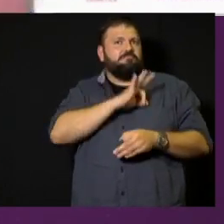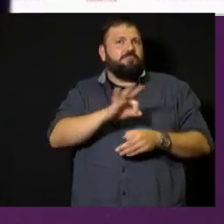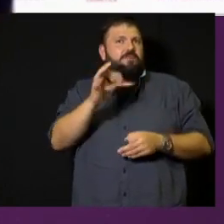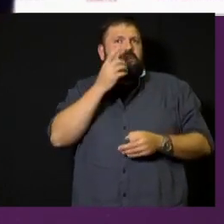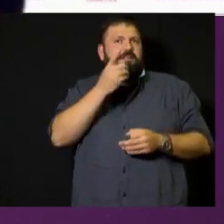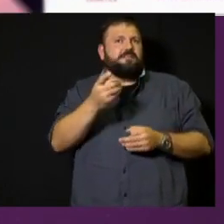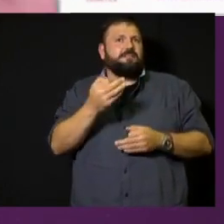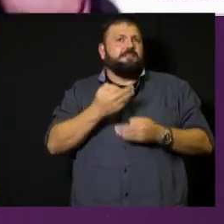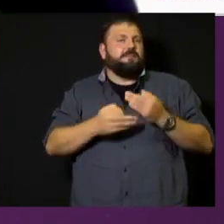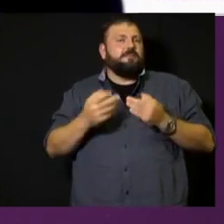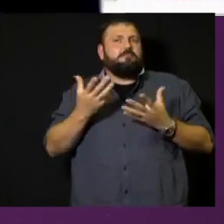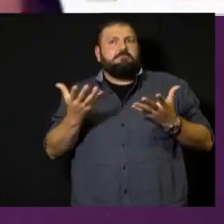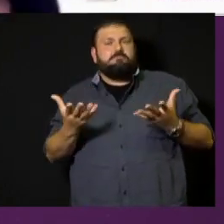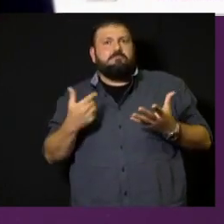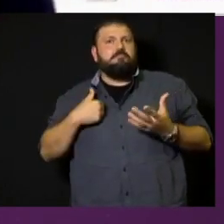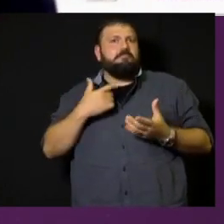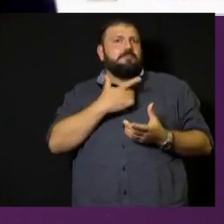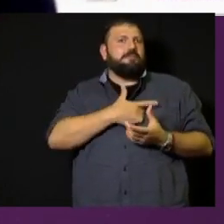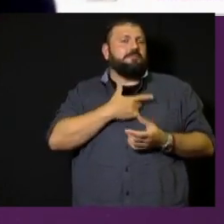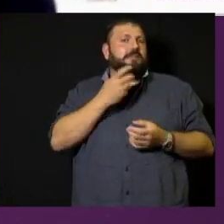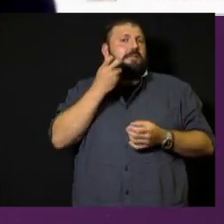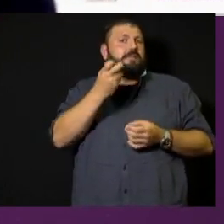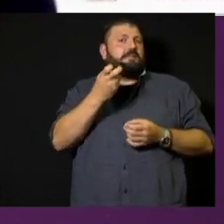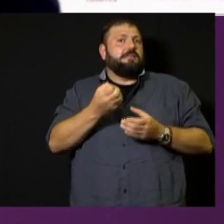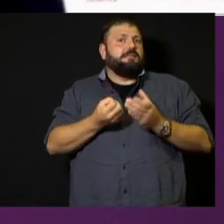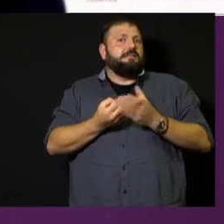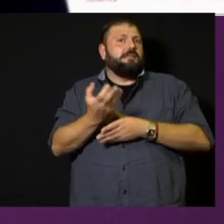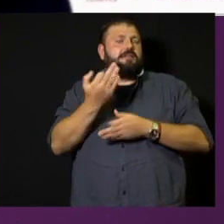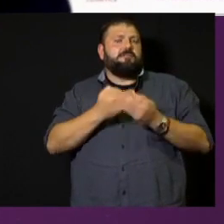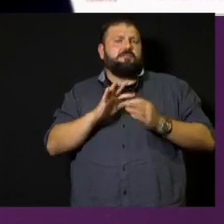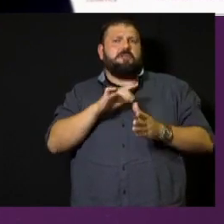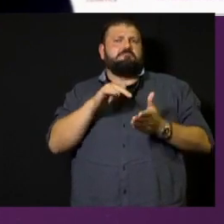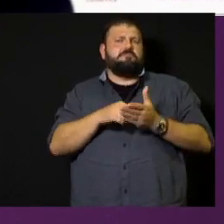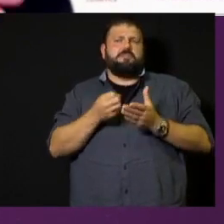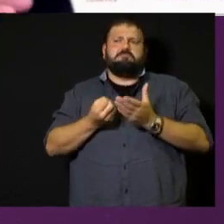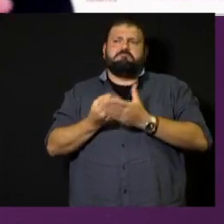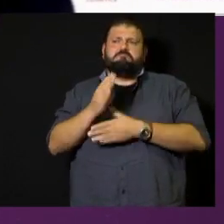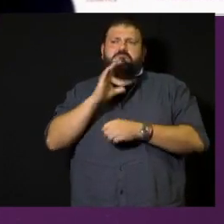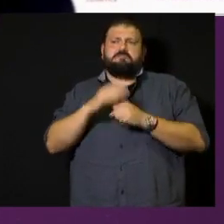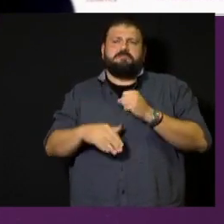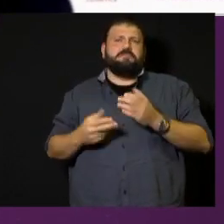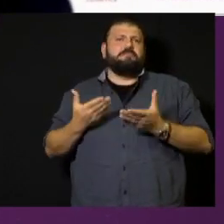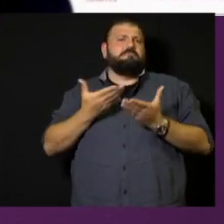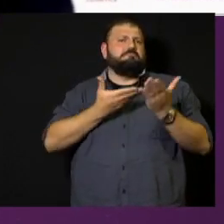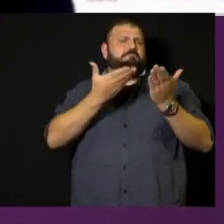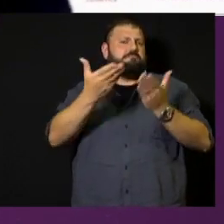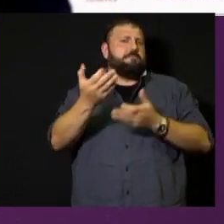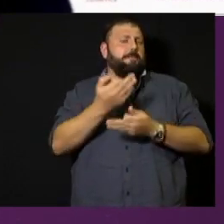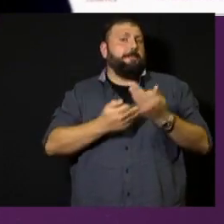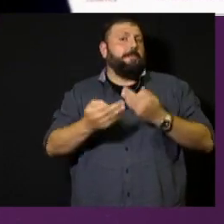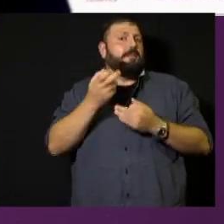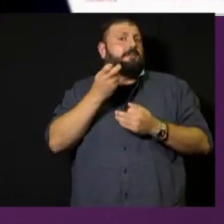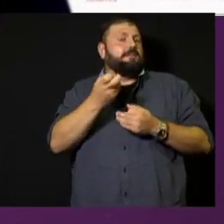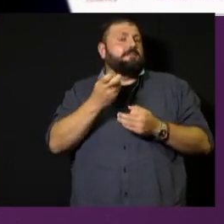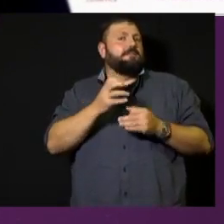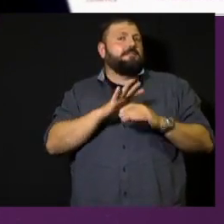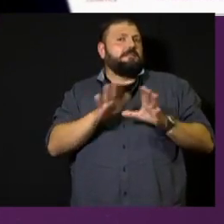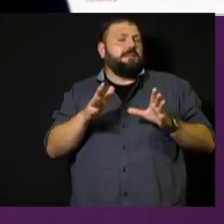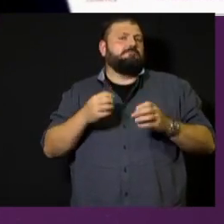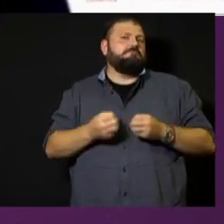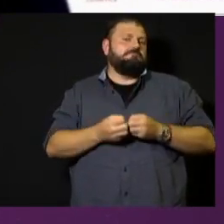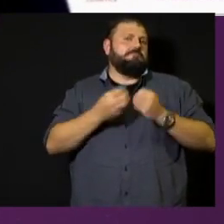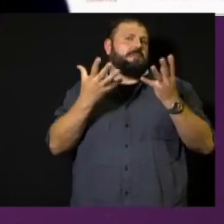is this idea of I found a way out. I left that La Escoba ranch, and it was a domino